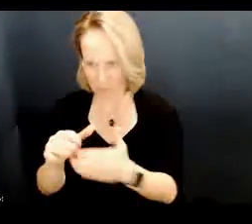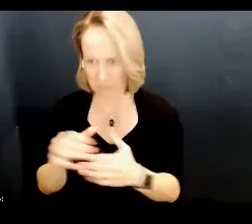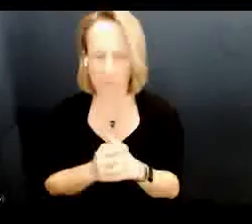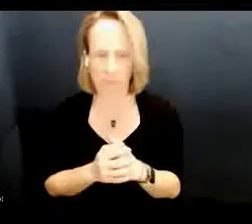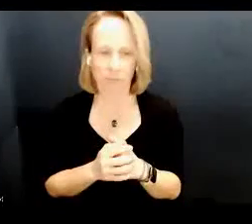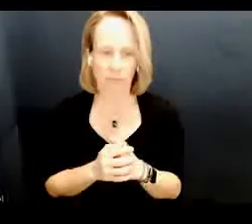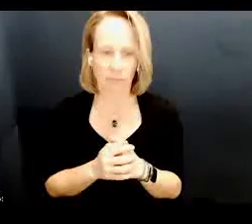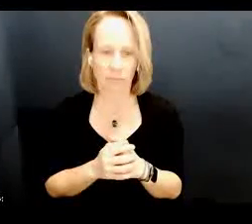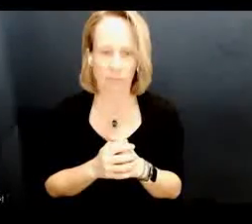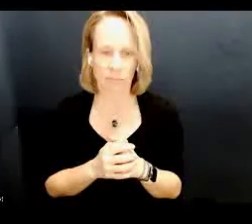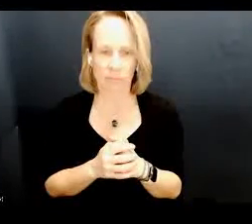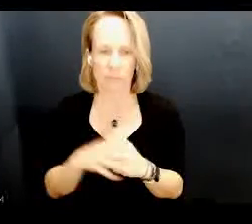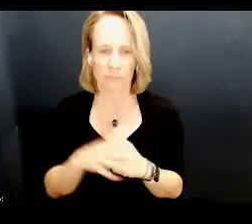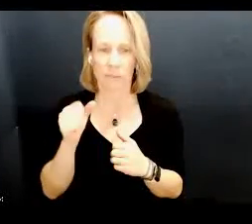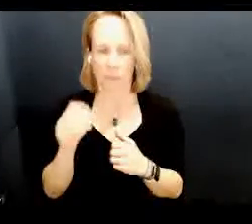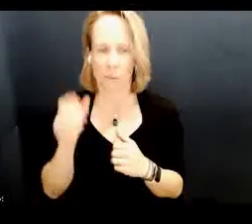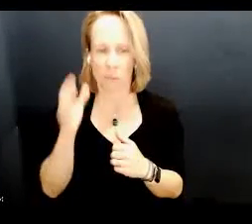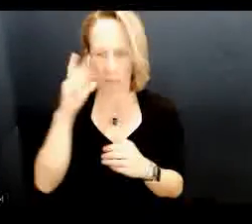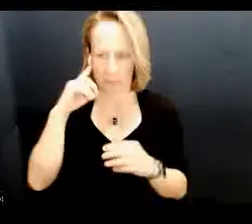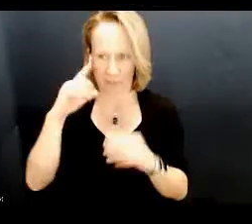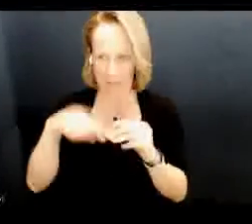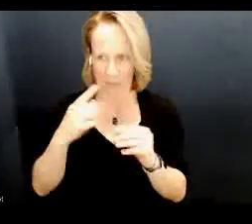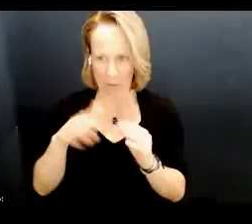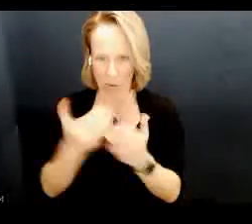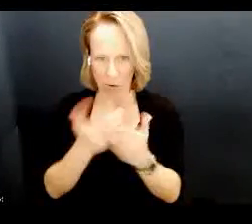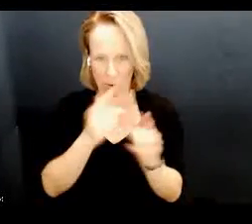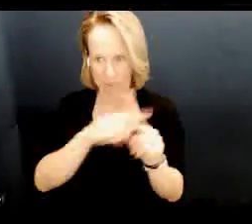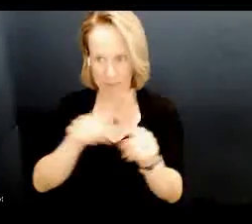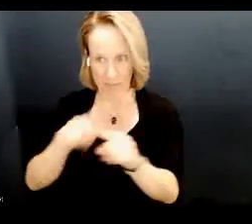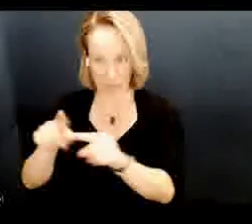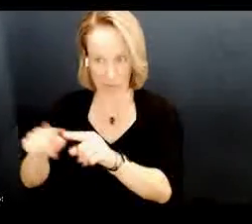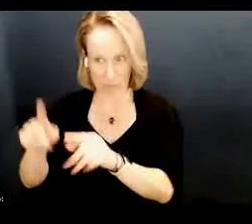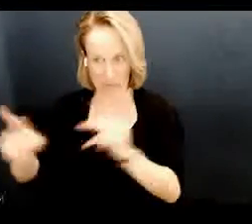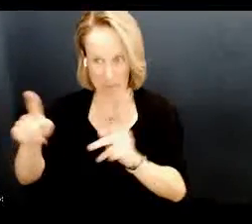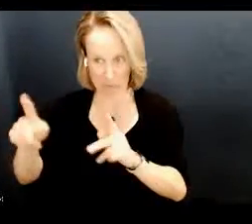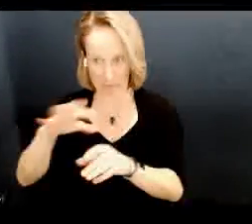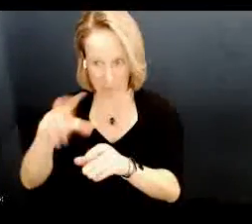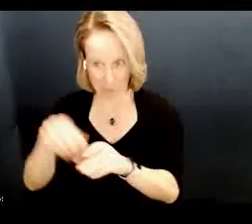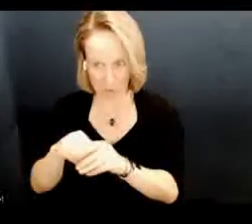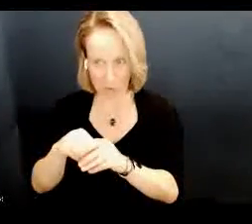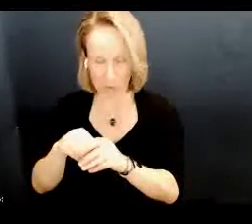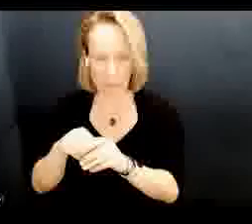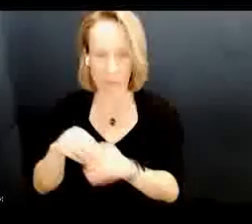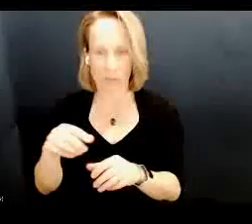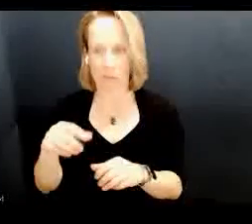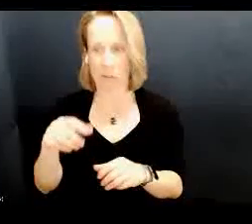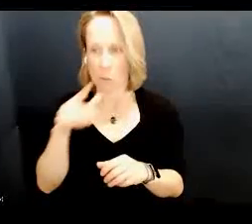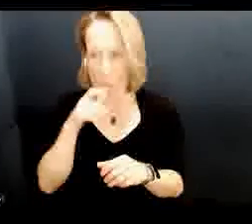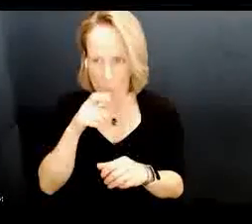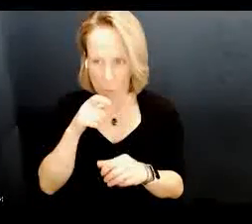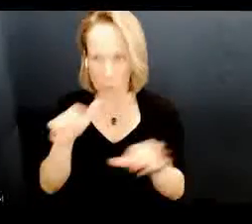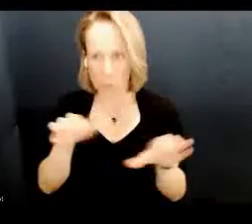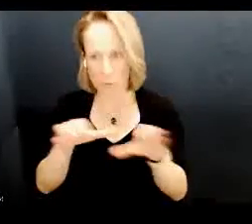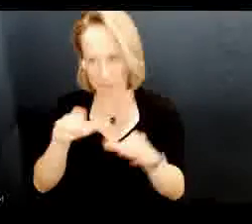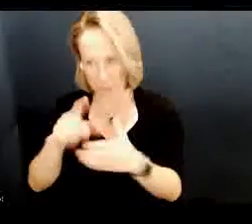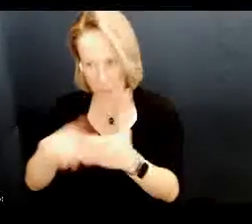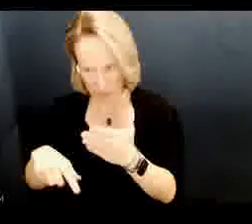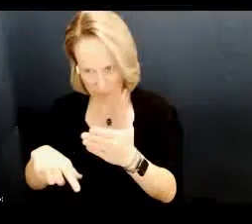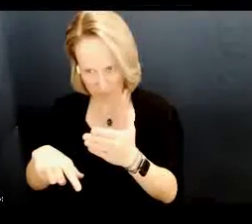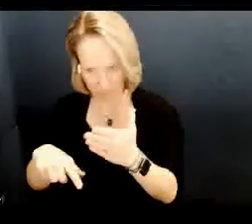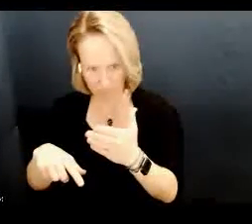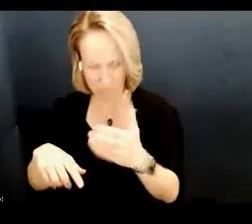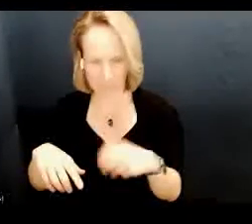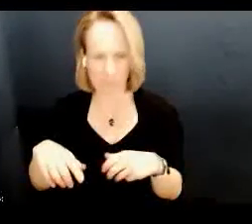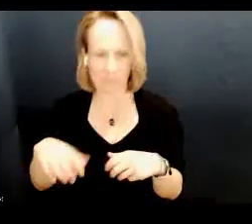the different disciplines, look at what's changed, look at what needs to happen and who is implementing those changes and who is